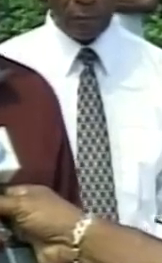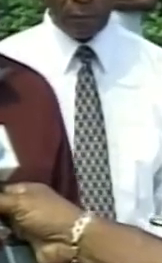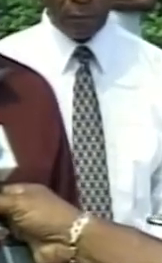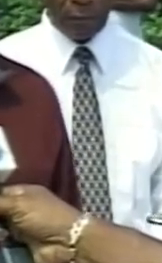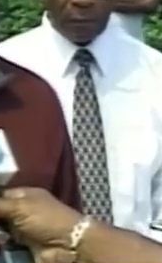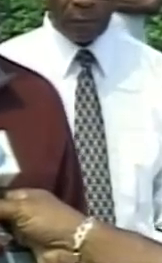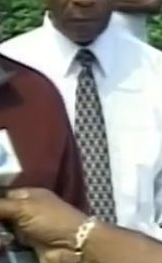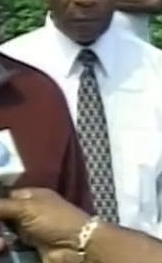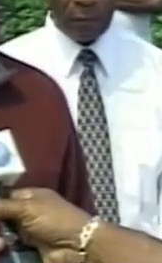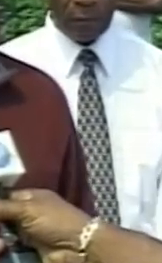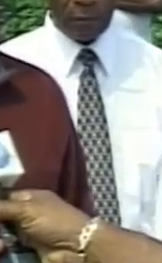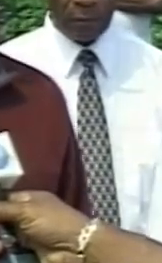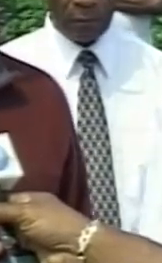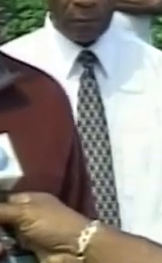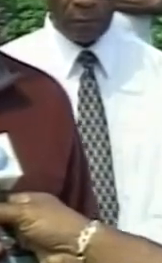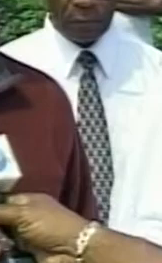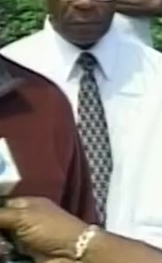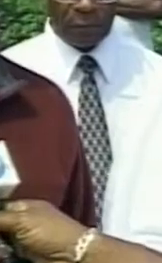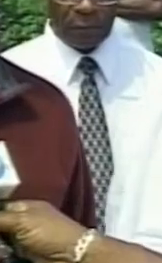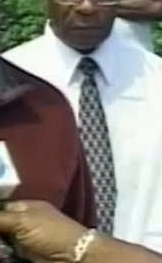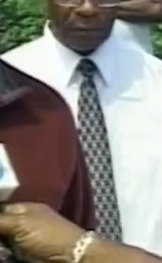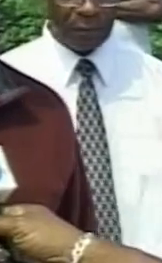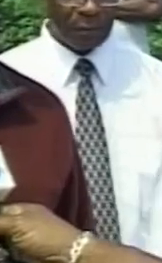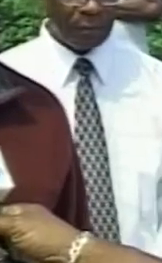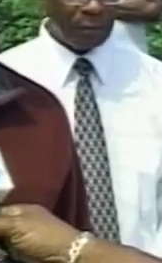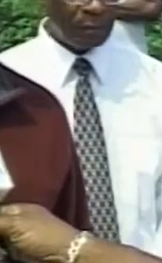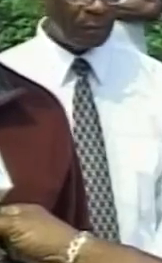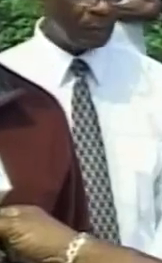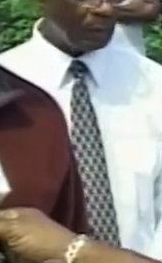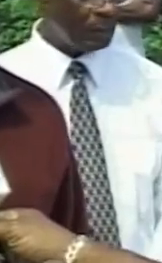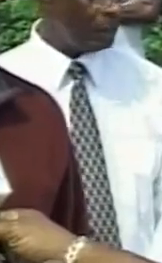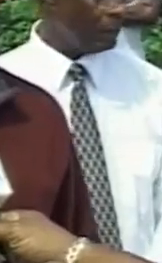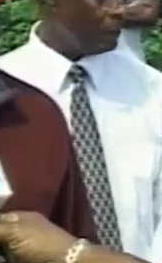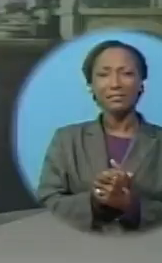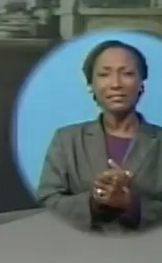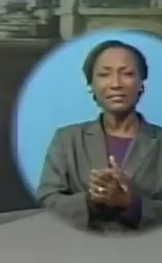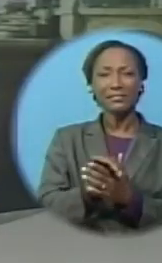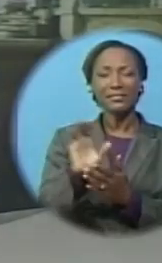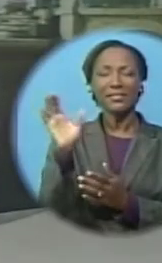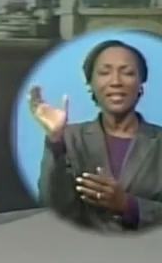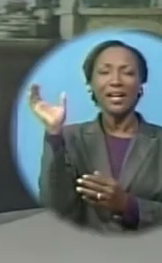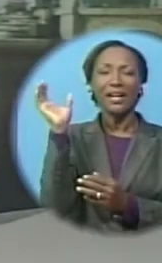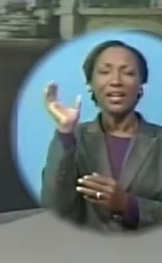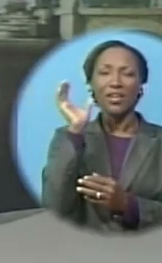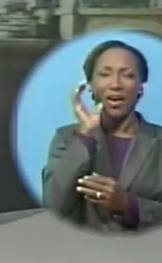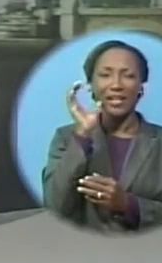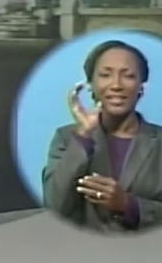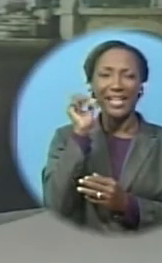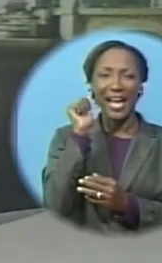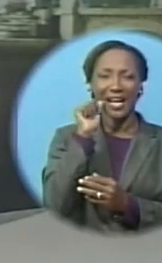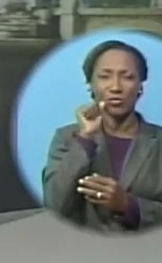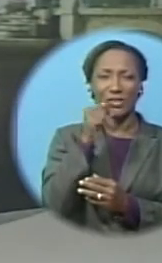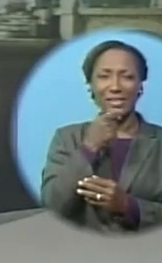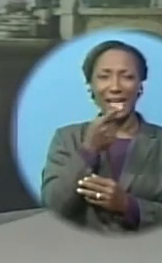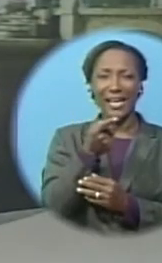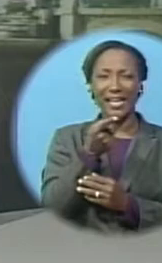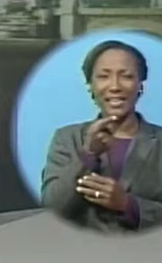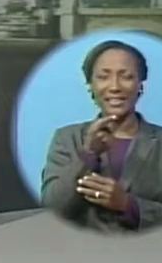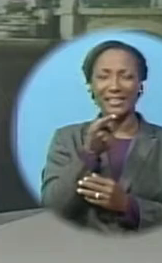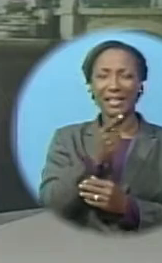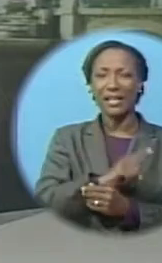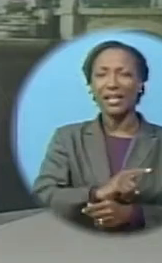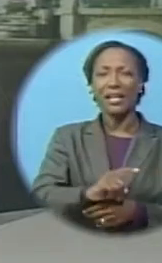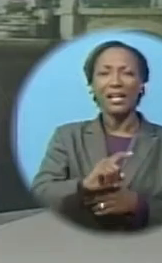and nothing, absolutely nothing has been done. And resident Carlita Andrews says the